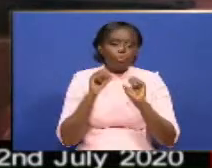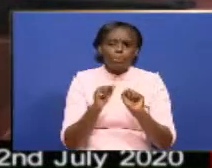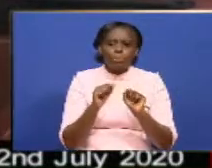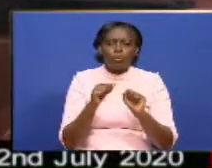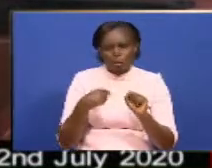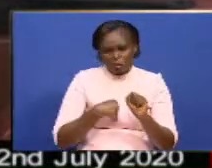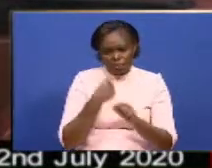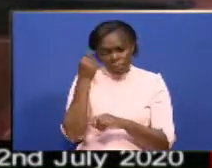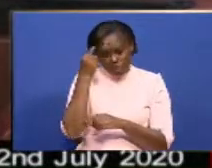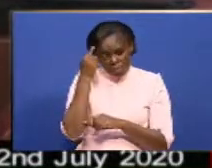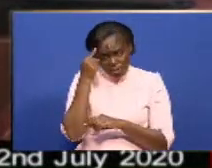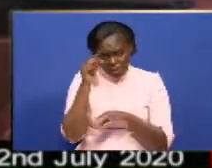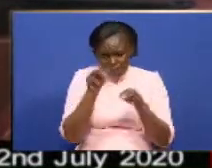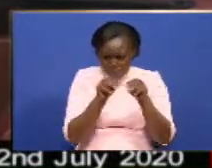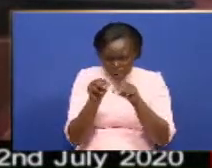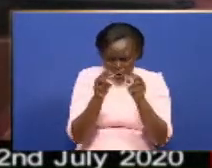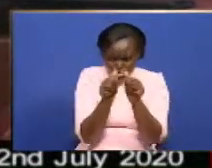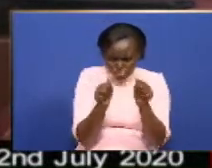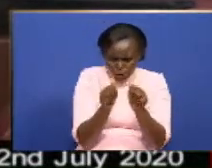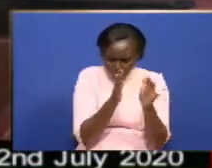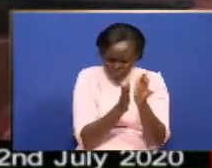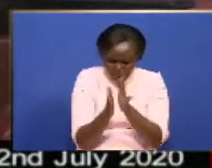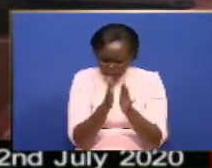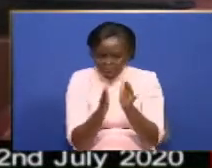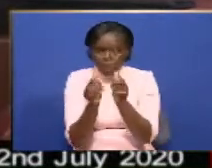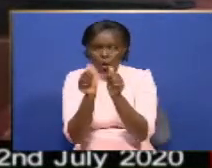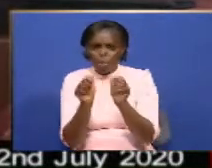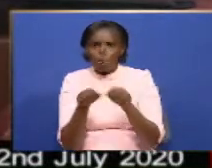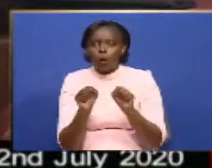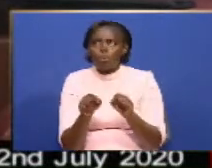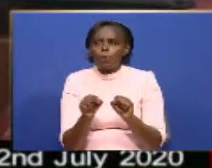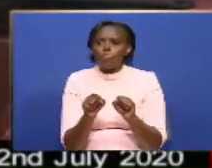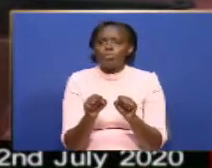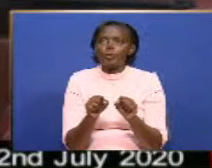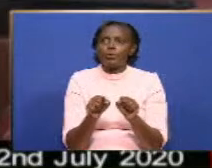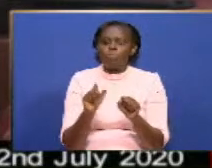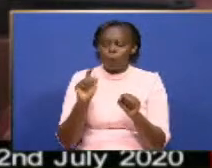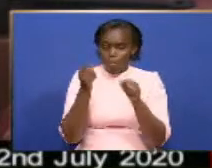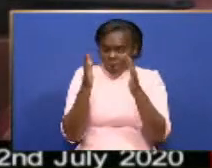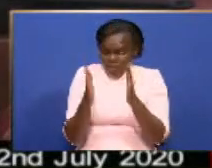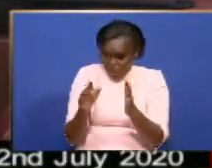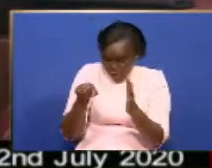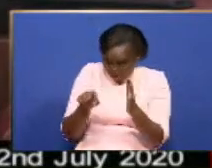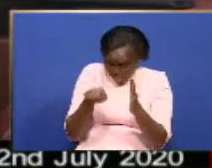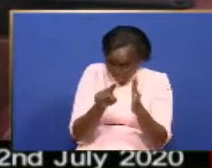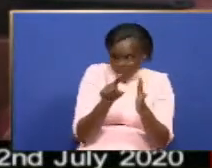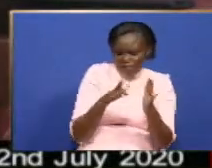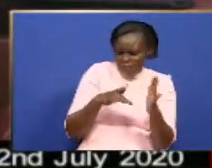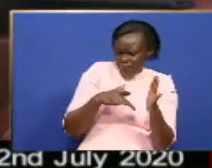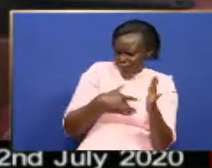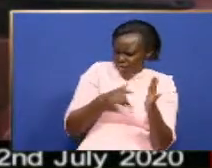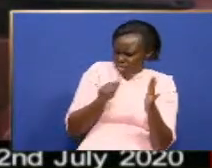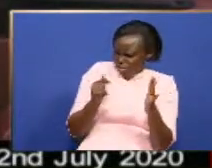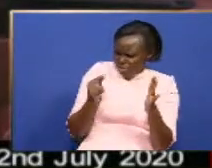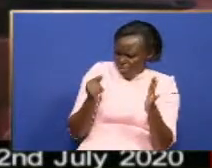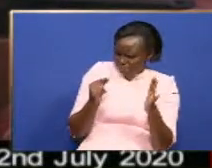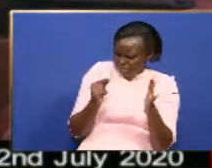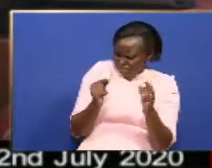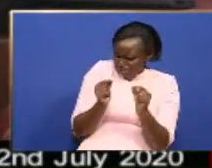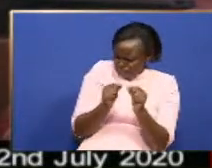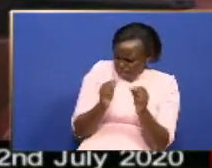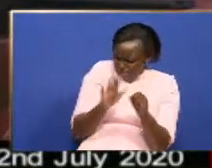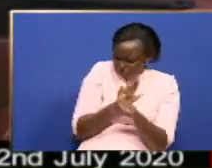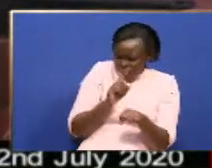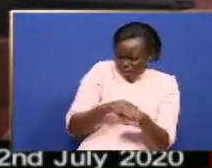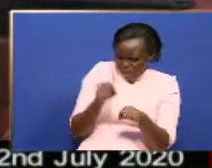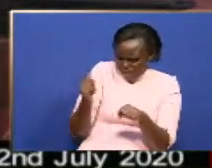be managed and organized so that at least the Kenyans themselves do not feel this pinch from the